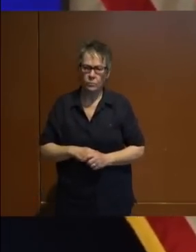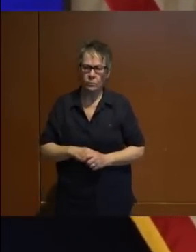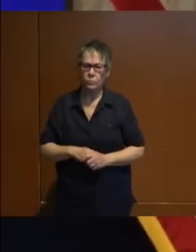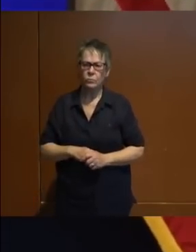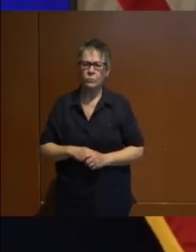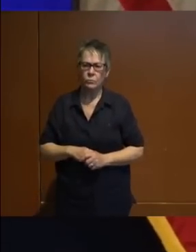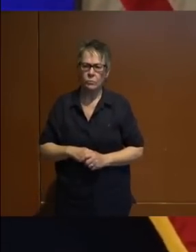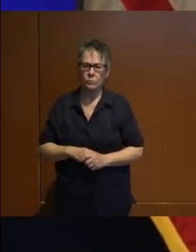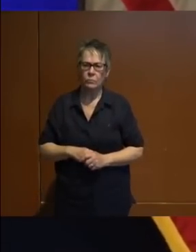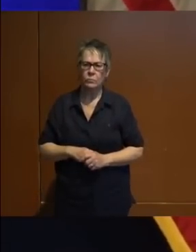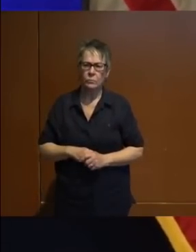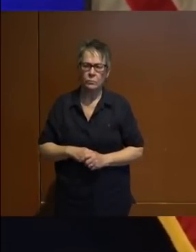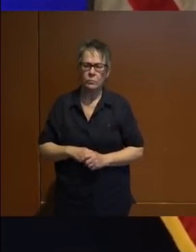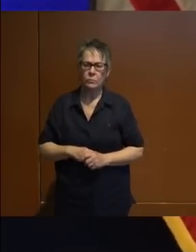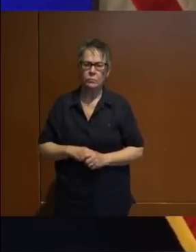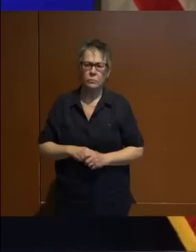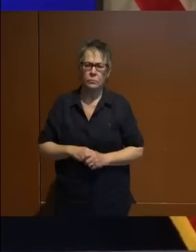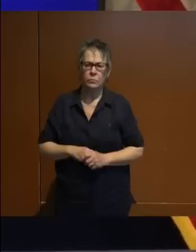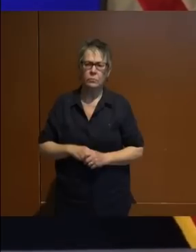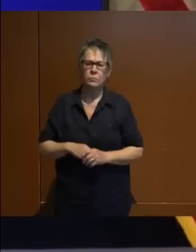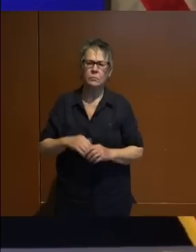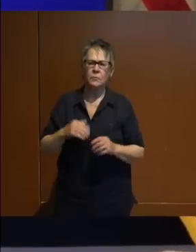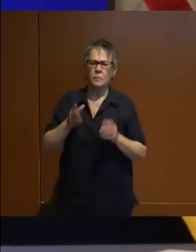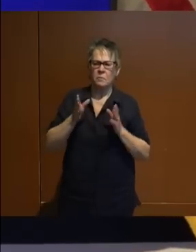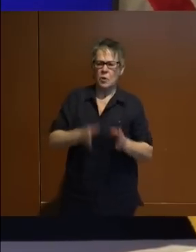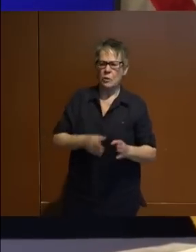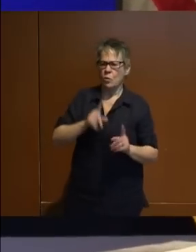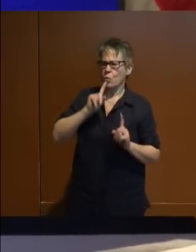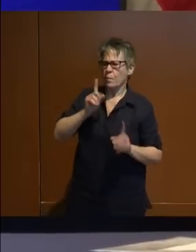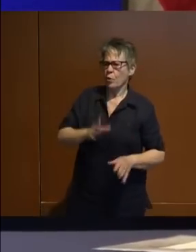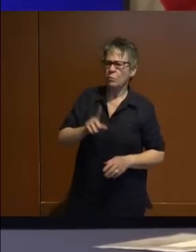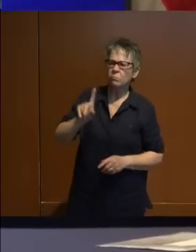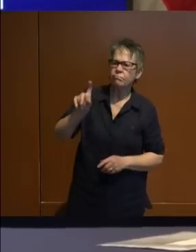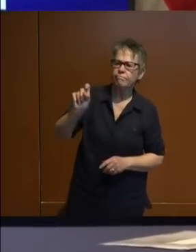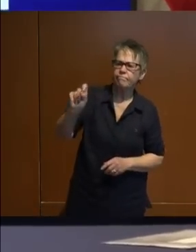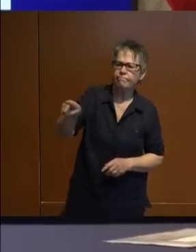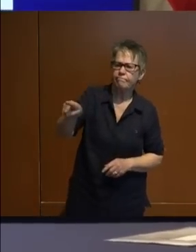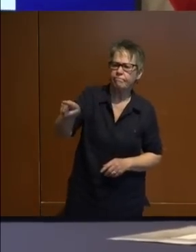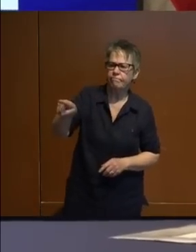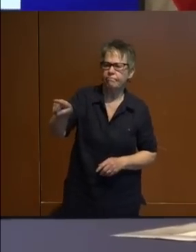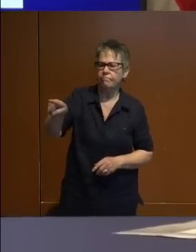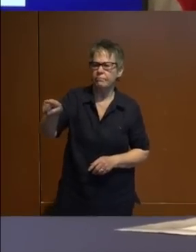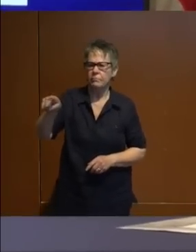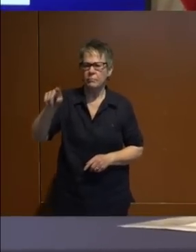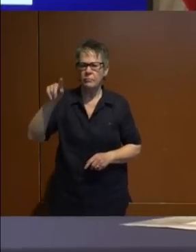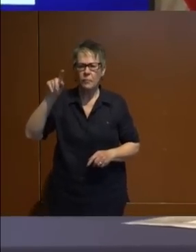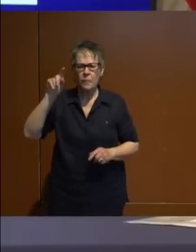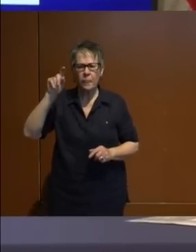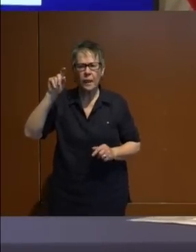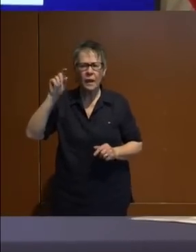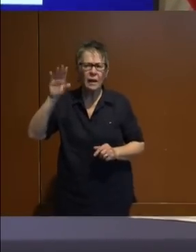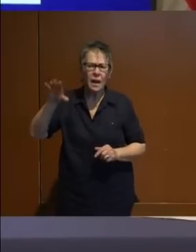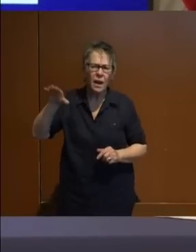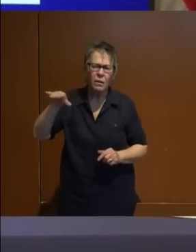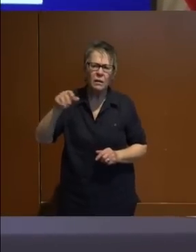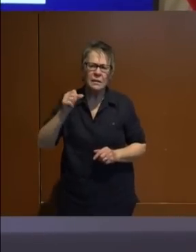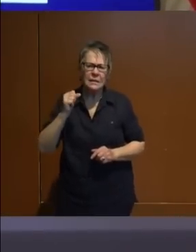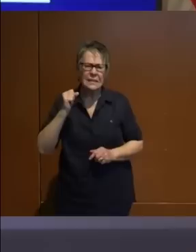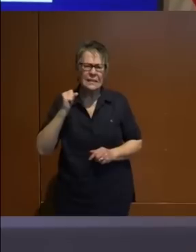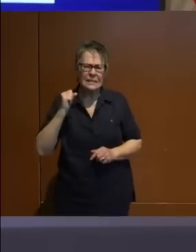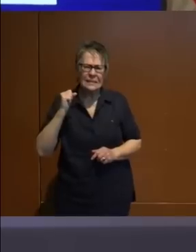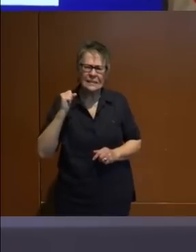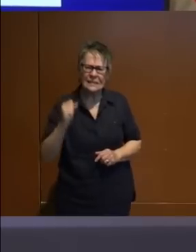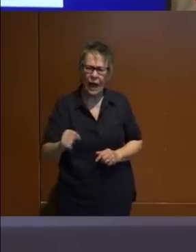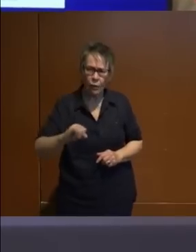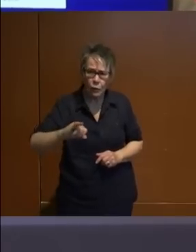AP. Governor, are you going to direct the South Jersey Transportation Authority to postpone public hearings on its toll increases